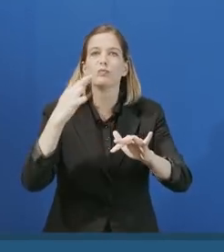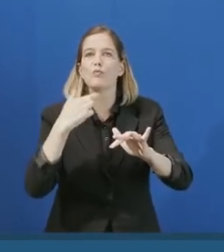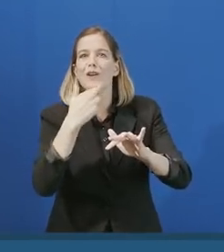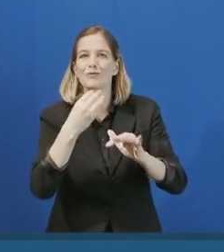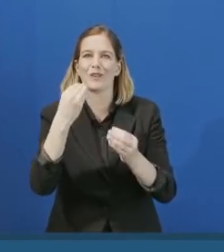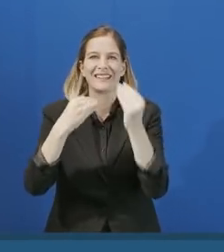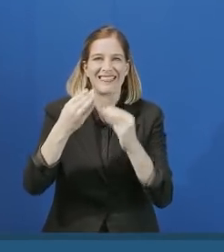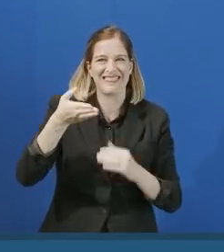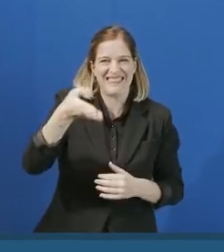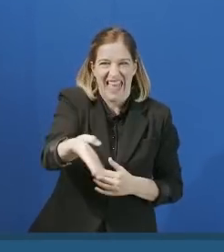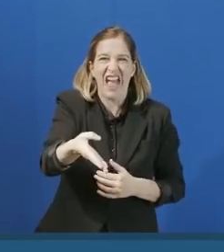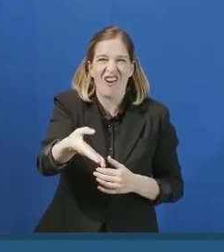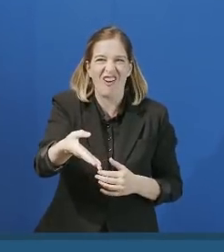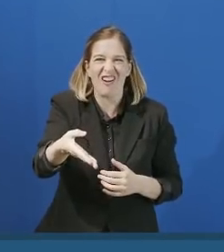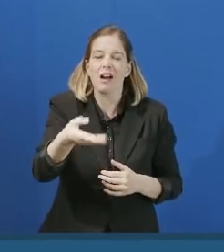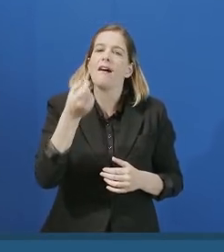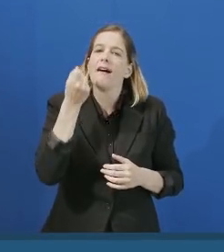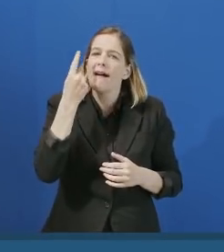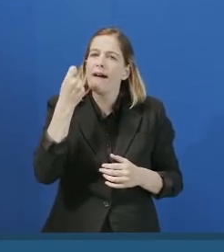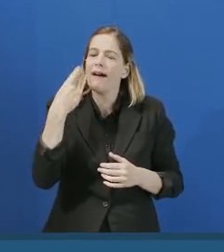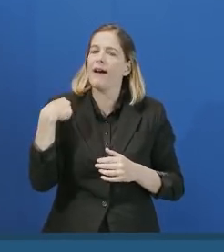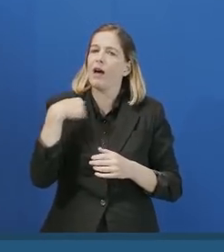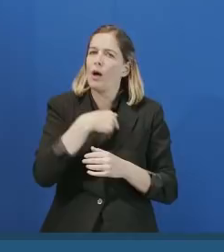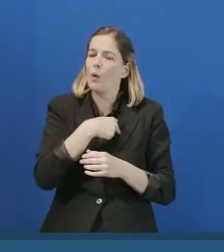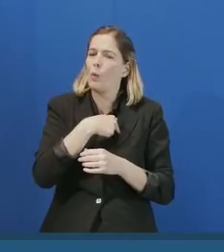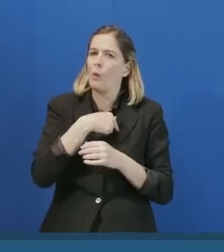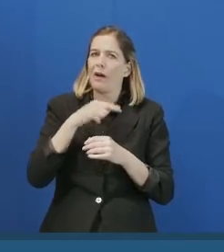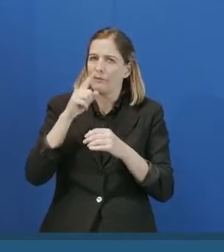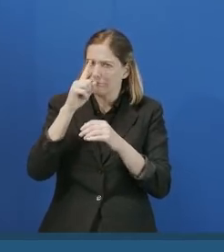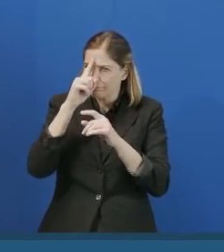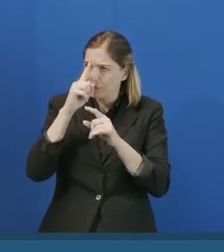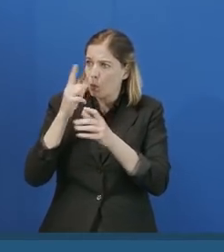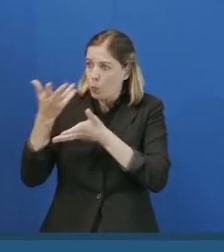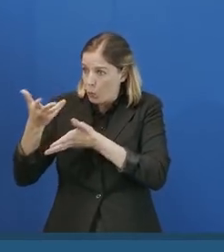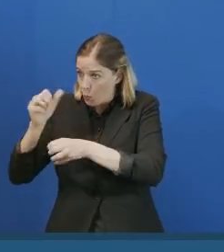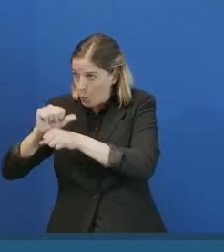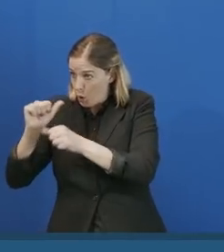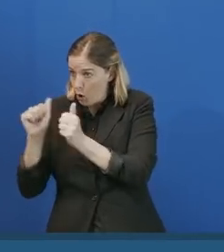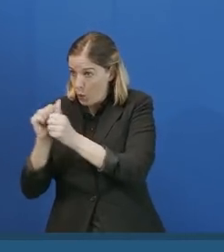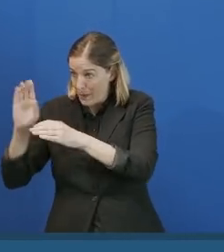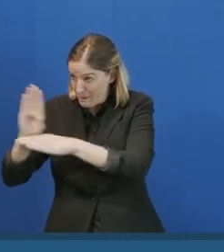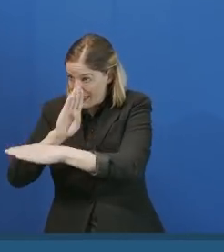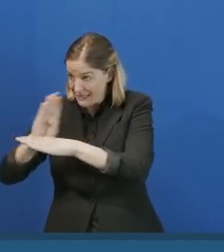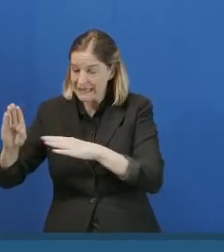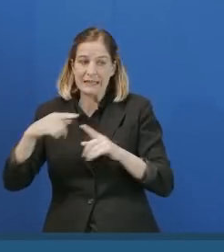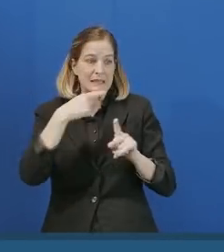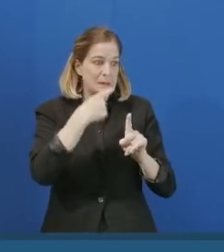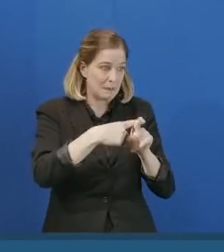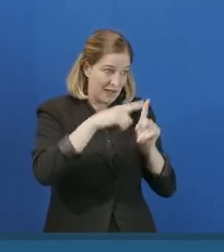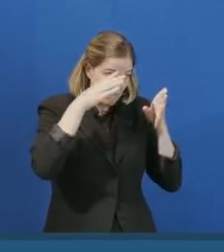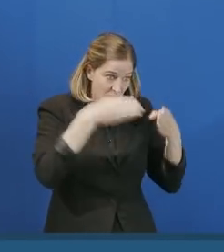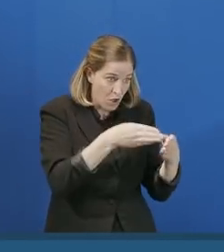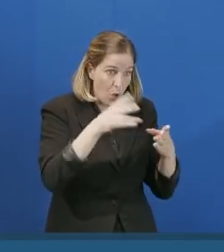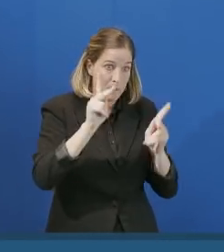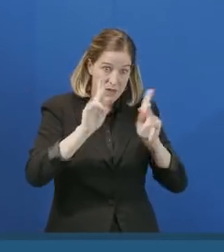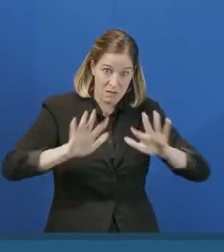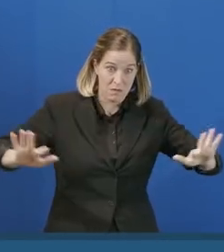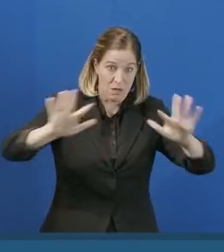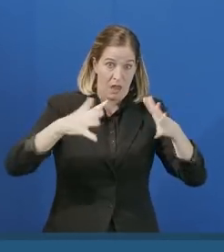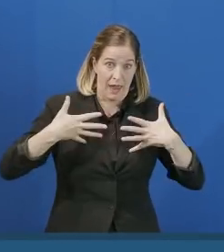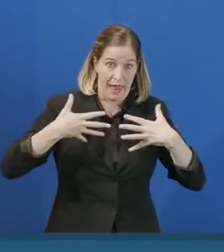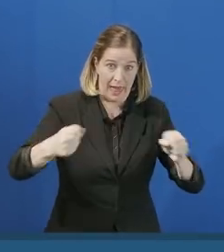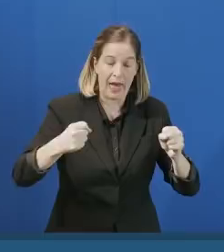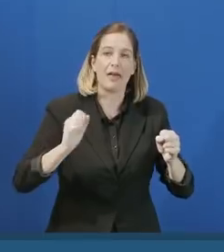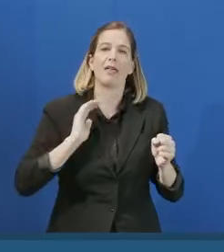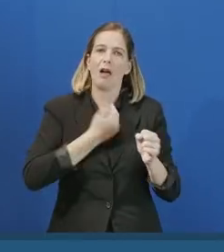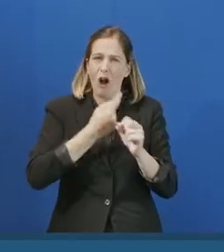industry and public health. Our goal is to get this open in May. We're working with the leaders in the industry